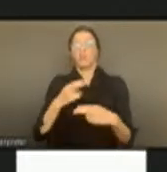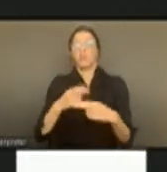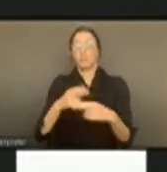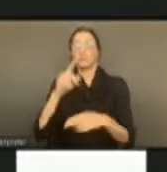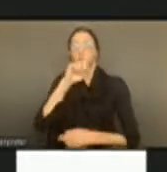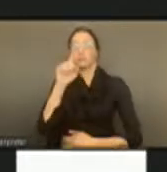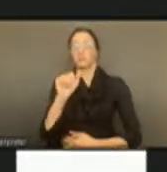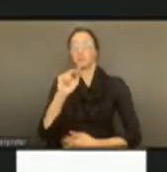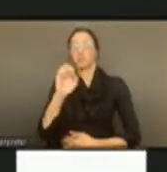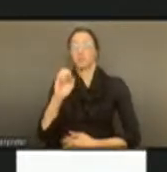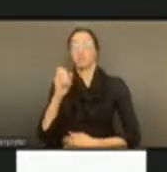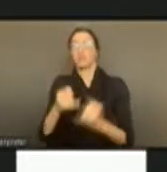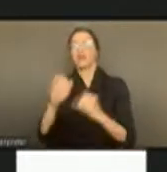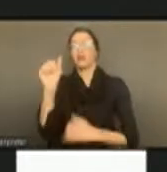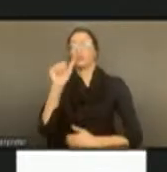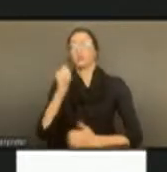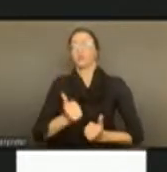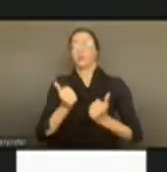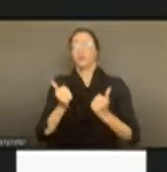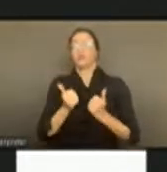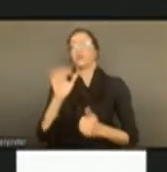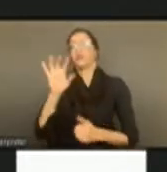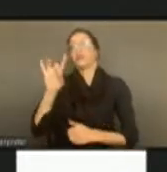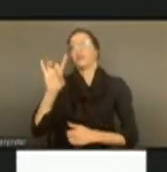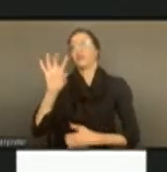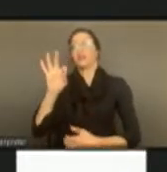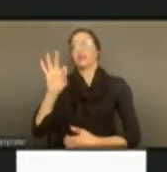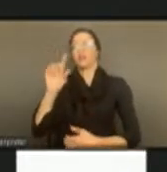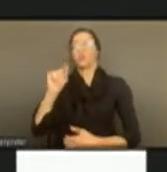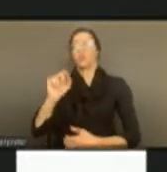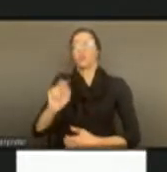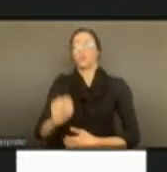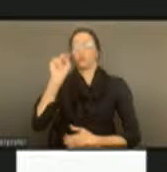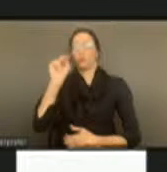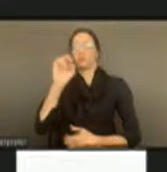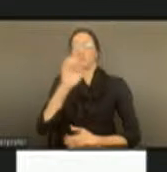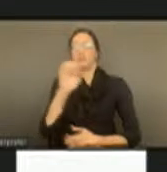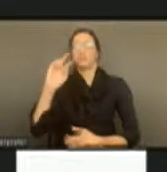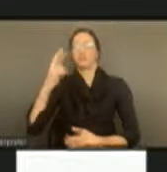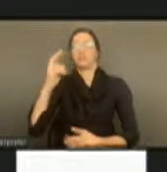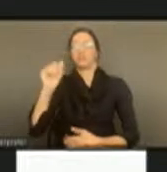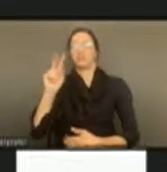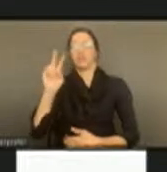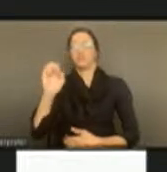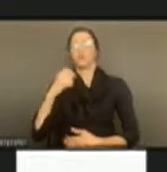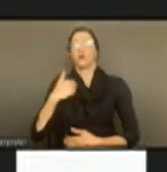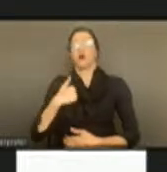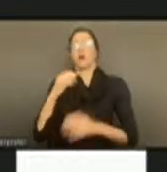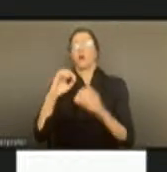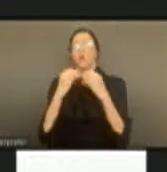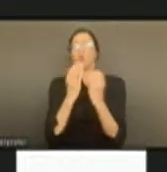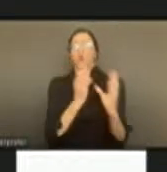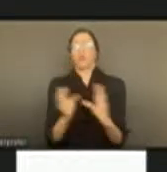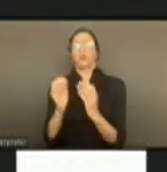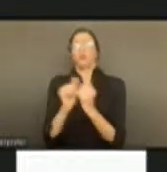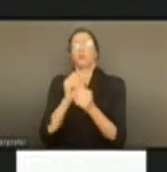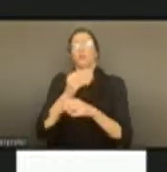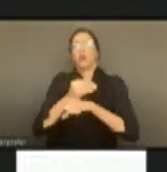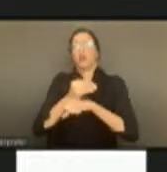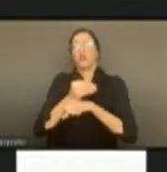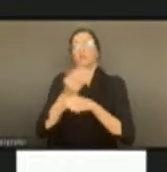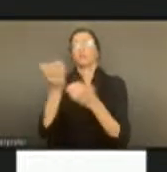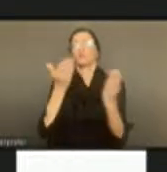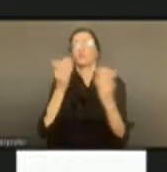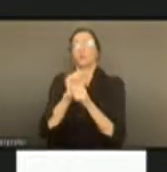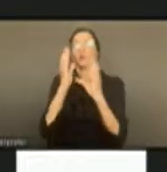is 8920 Northeast 2nd Avenue, and I organize with the Miami Worker Center. Our members include tenants in Miami who